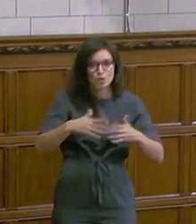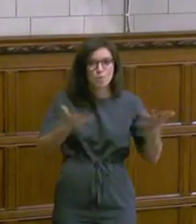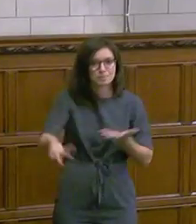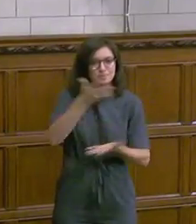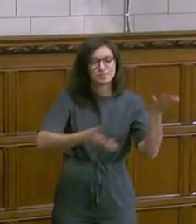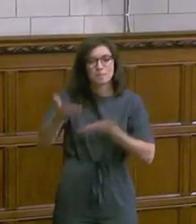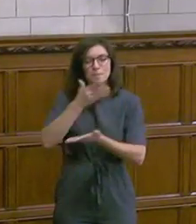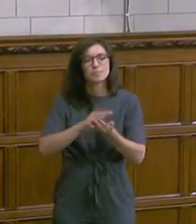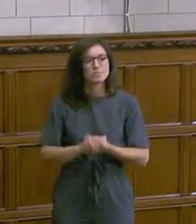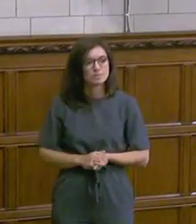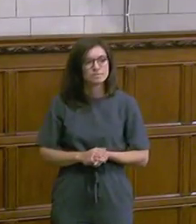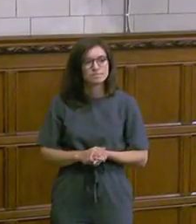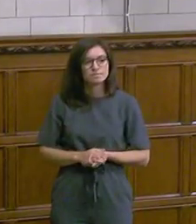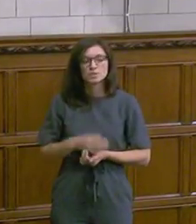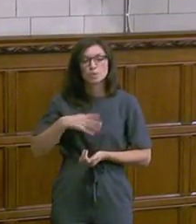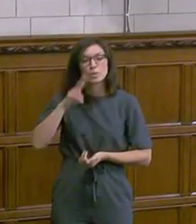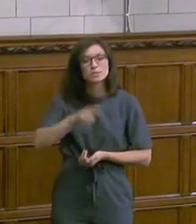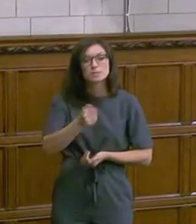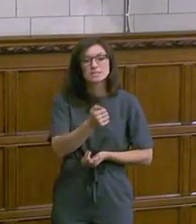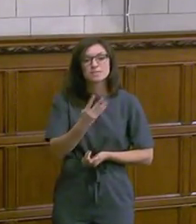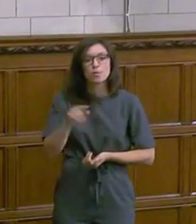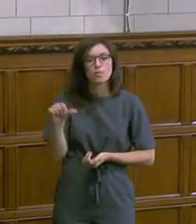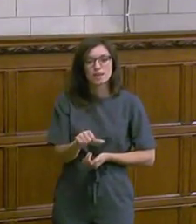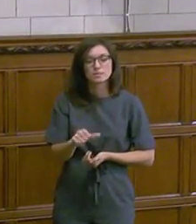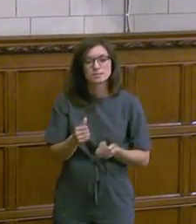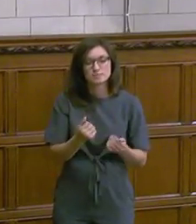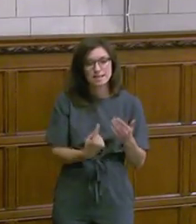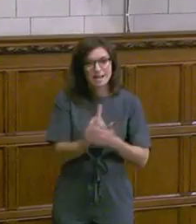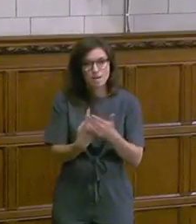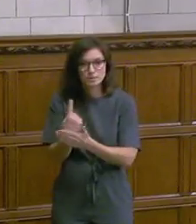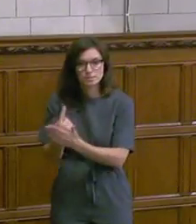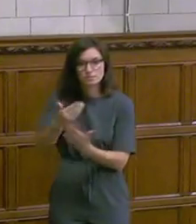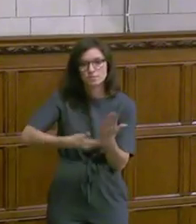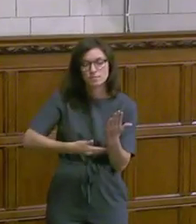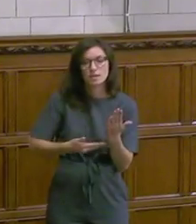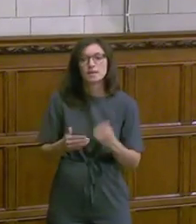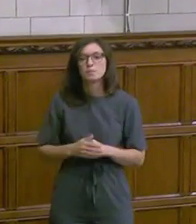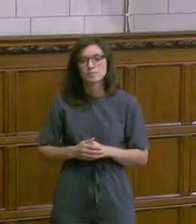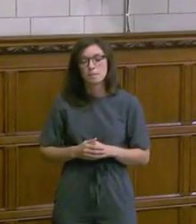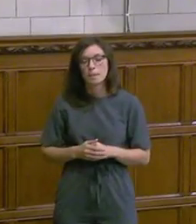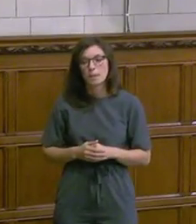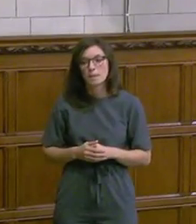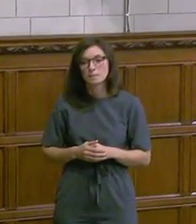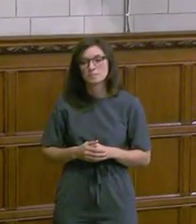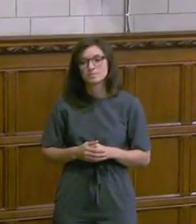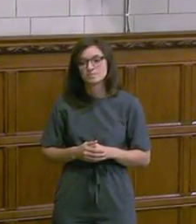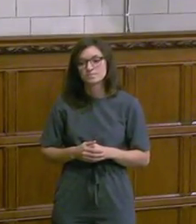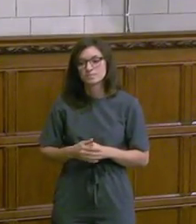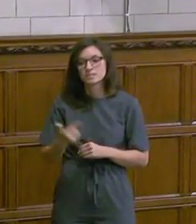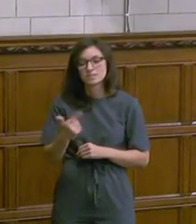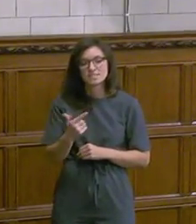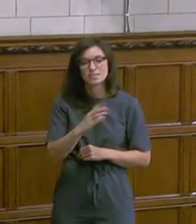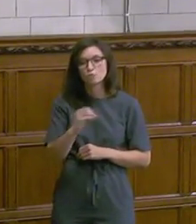nearly 64,000 accounts, had over 6,000 post clicks and 1,700 plus engagements covering